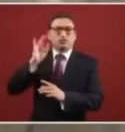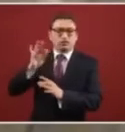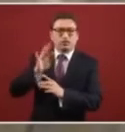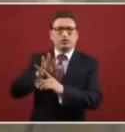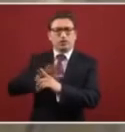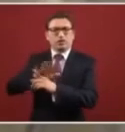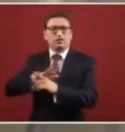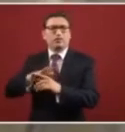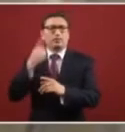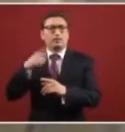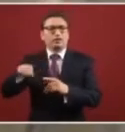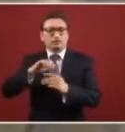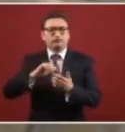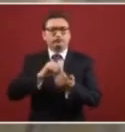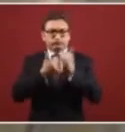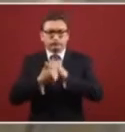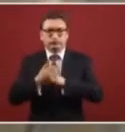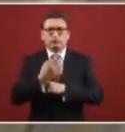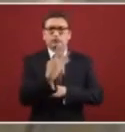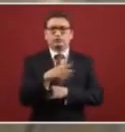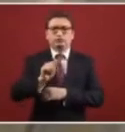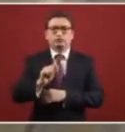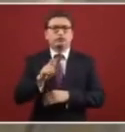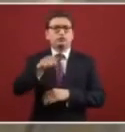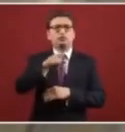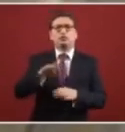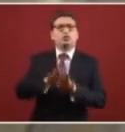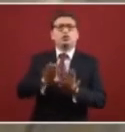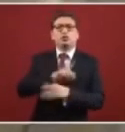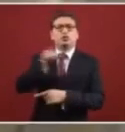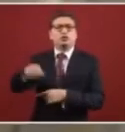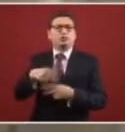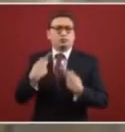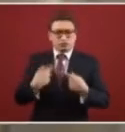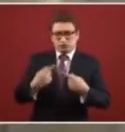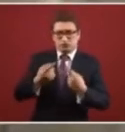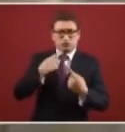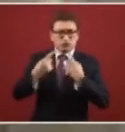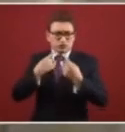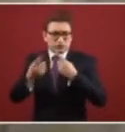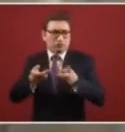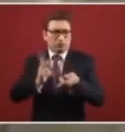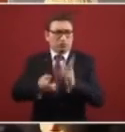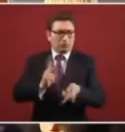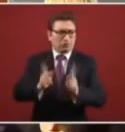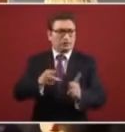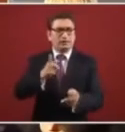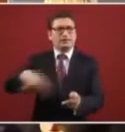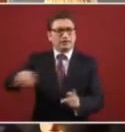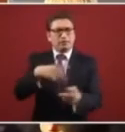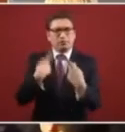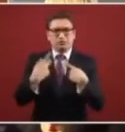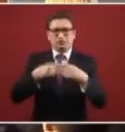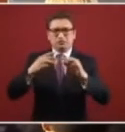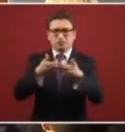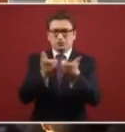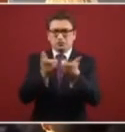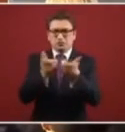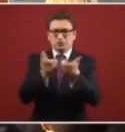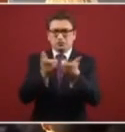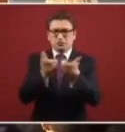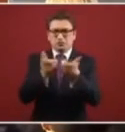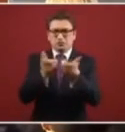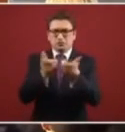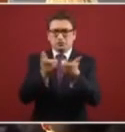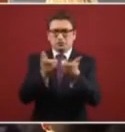it. ¿Y cómo será con ellos? ¿Se abrirá un diálogo? ¿Se abrirá el diálogo hacia la delincuencia organizada?